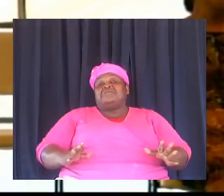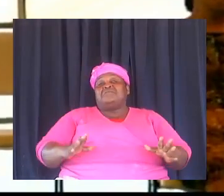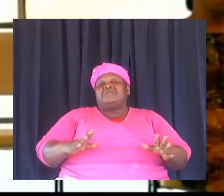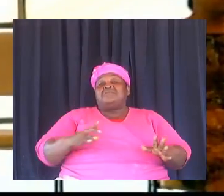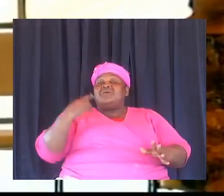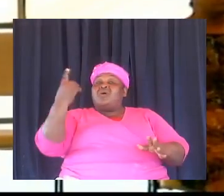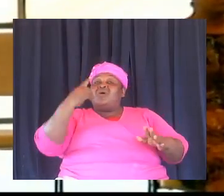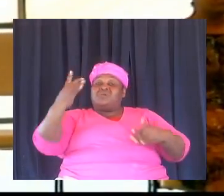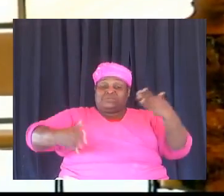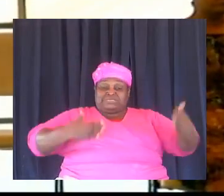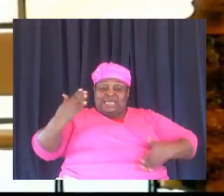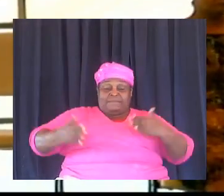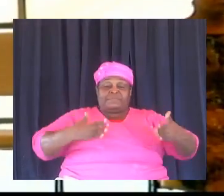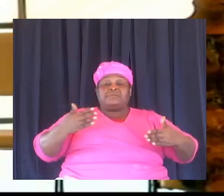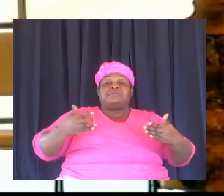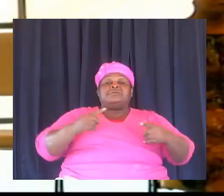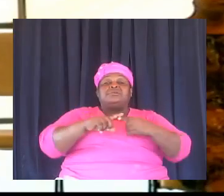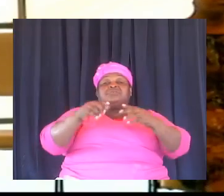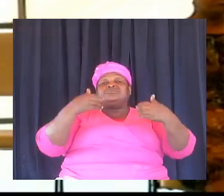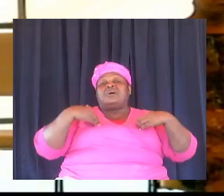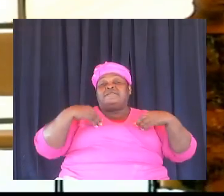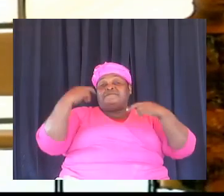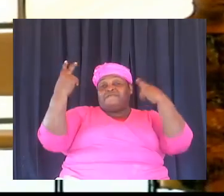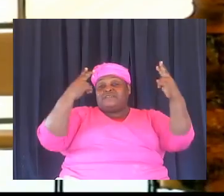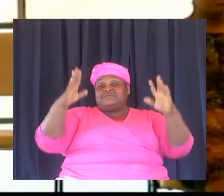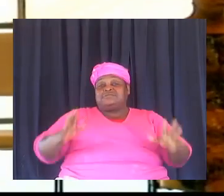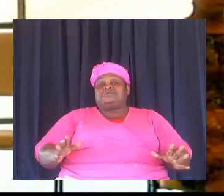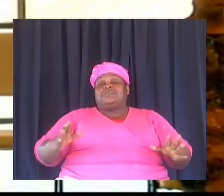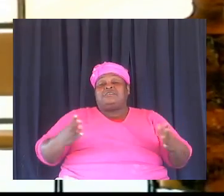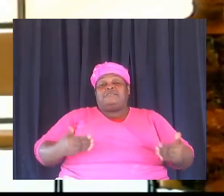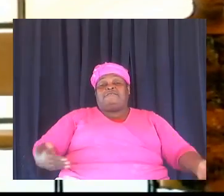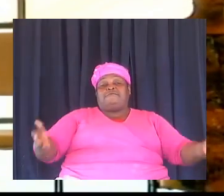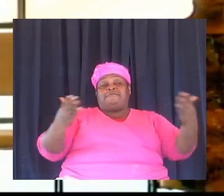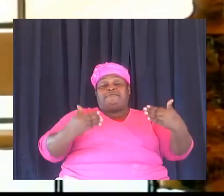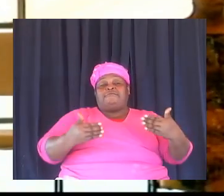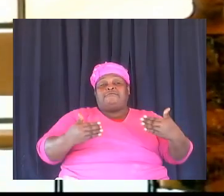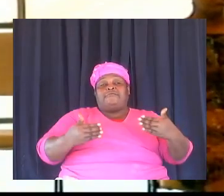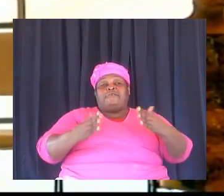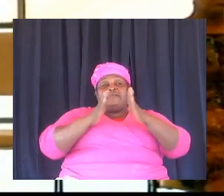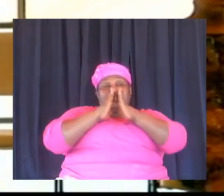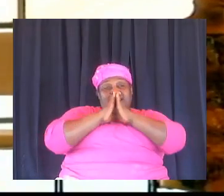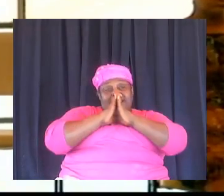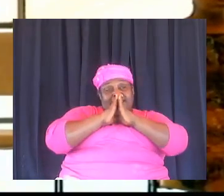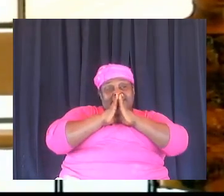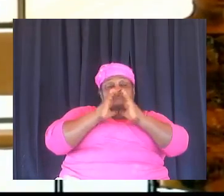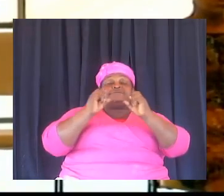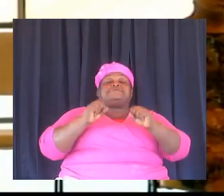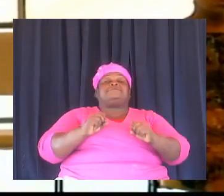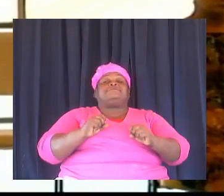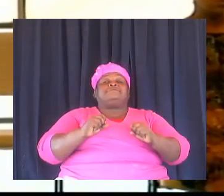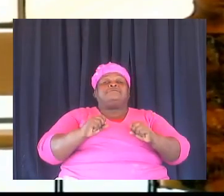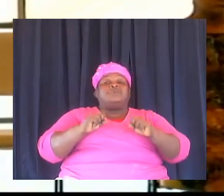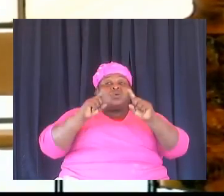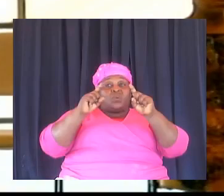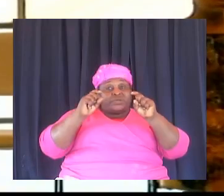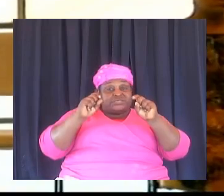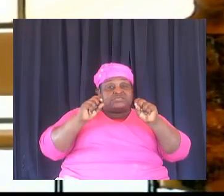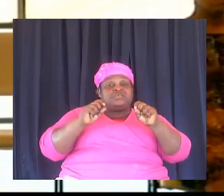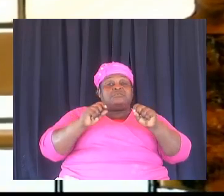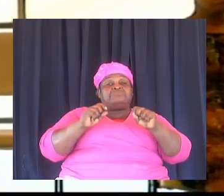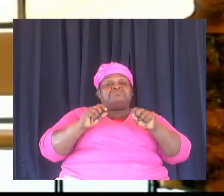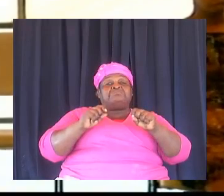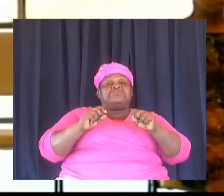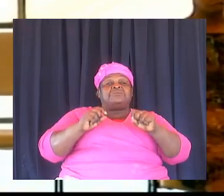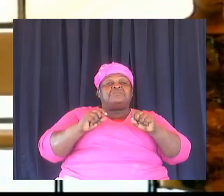our midst. And I'm going to ask if you're a visitor this morning and you're here, or if you're online and you're a visitor, let me first greet